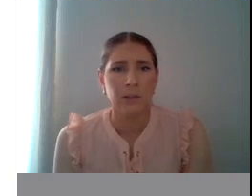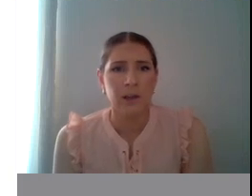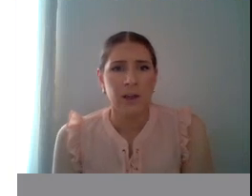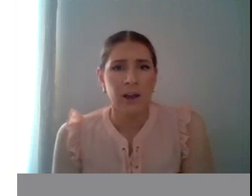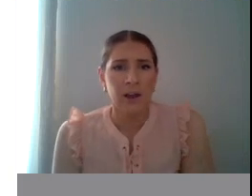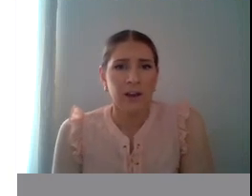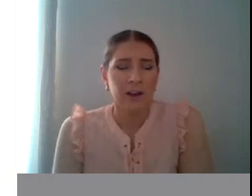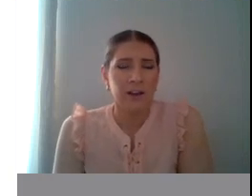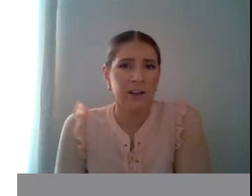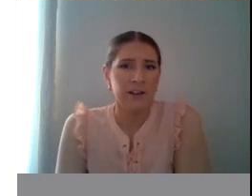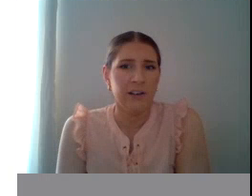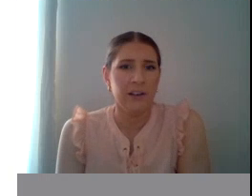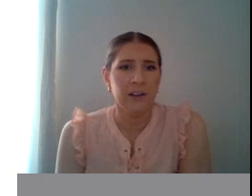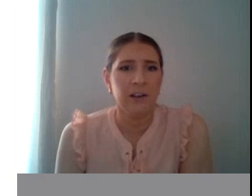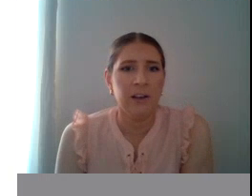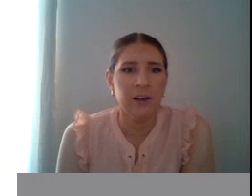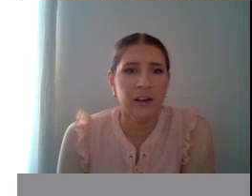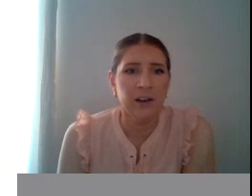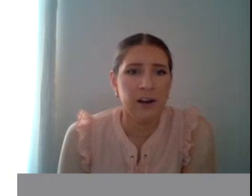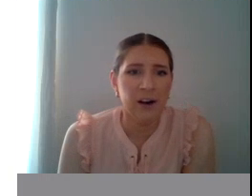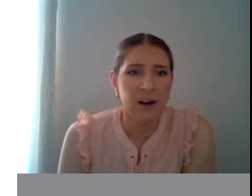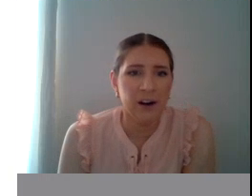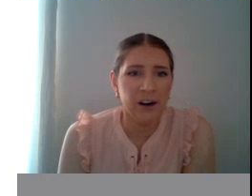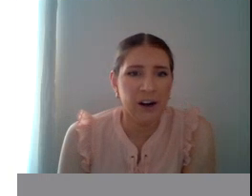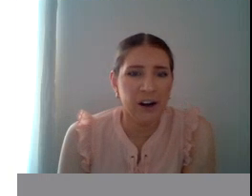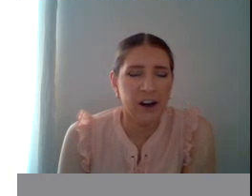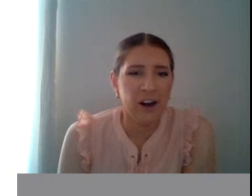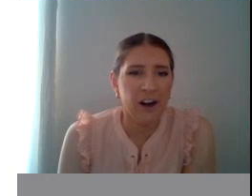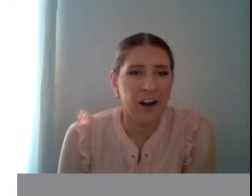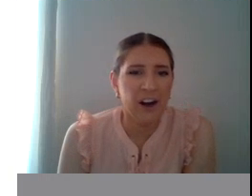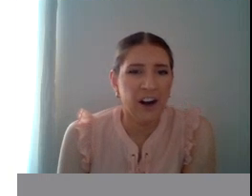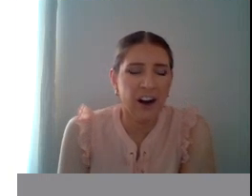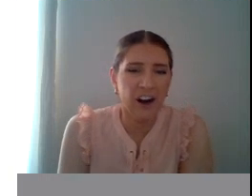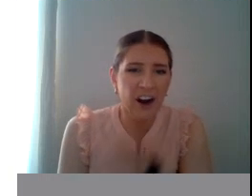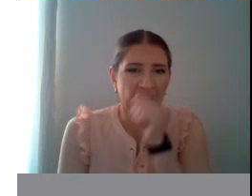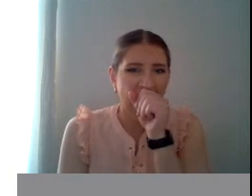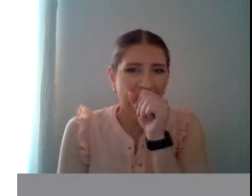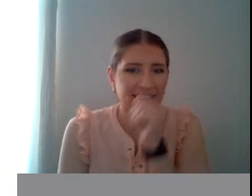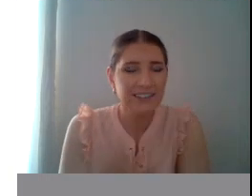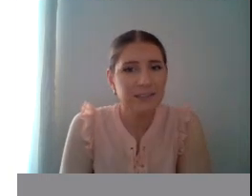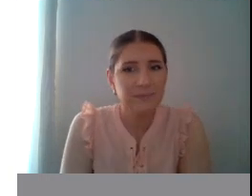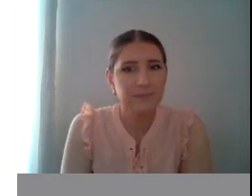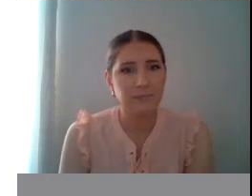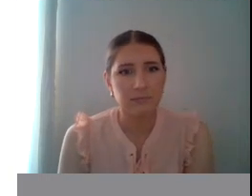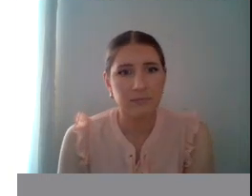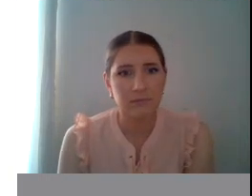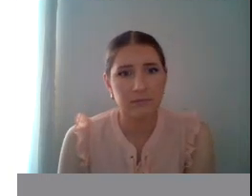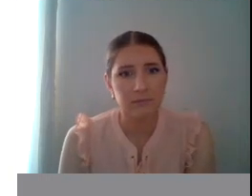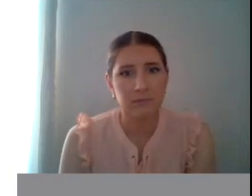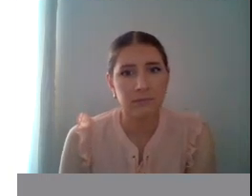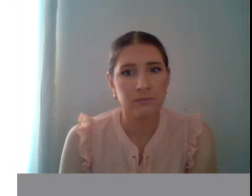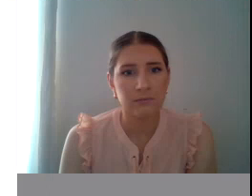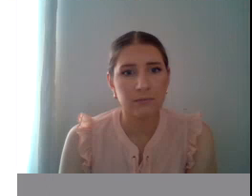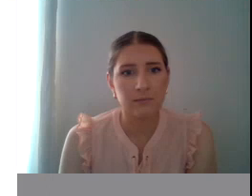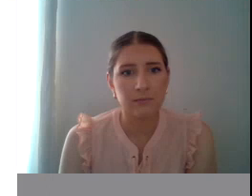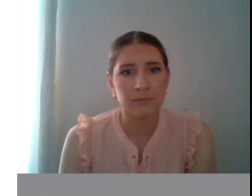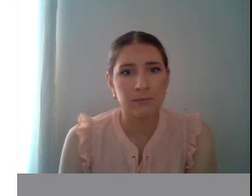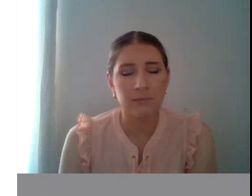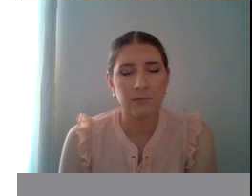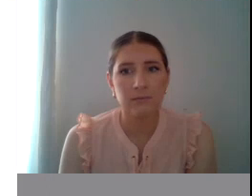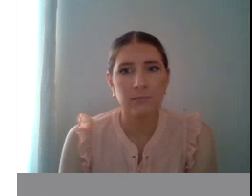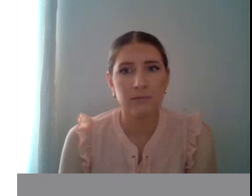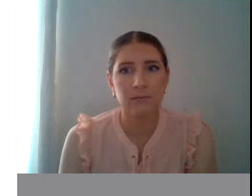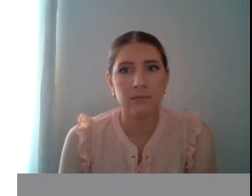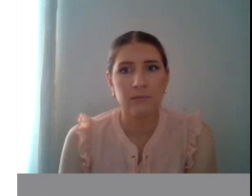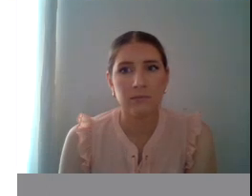professionals, especially midwives and obstetricians, to kind of be prepared and use latest evidence-based treatment, because there are a lot